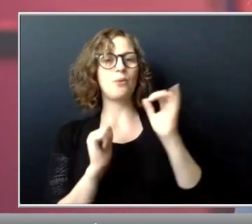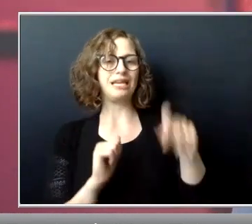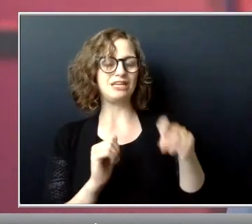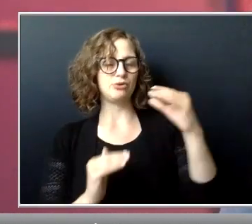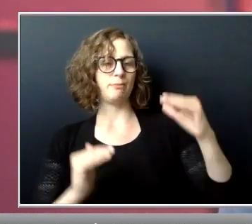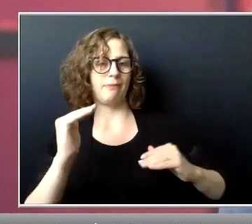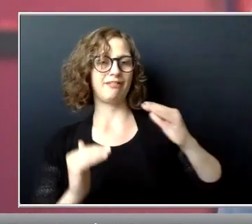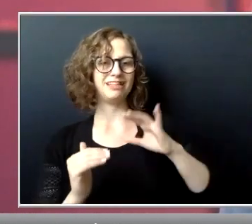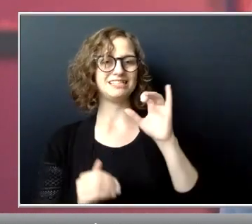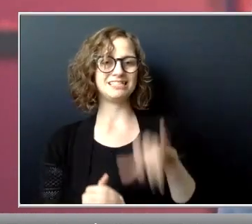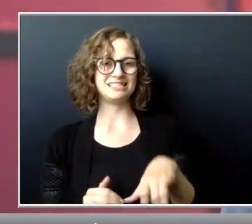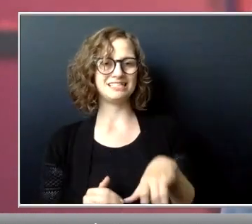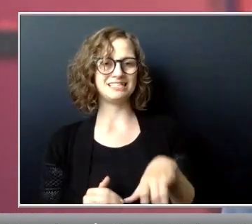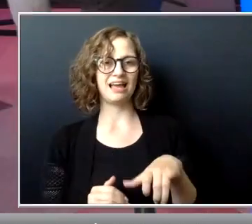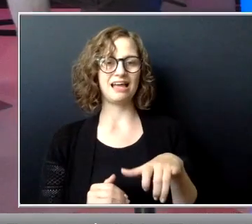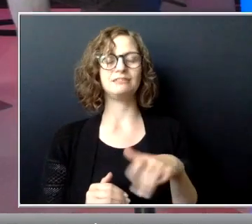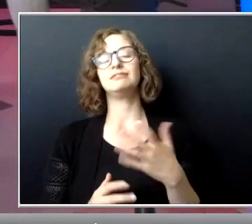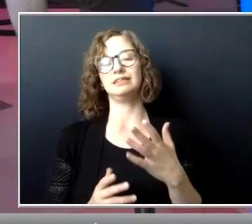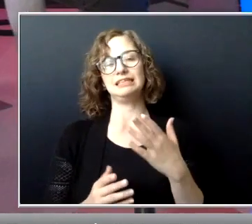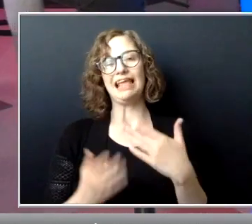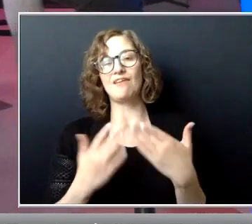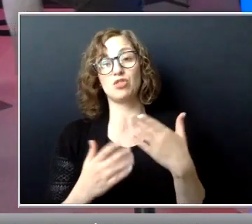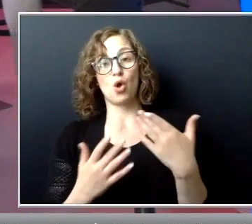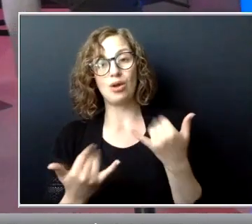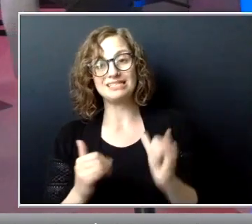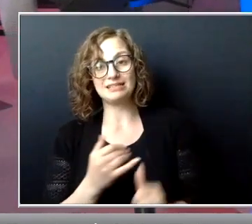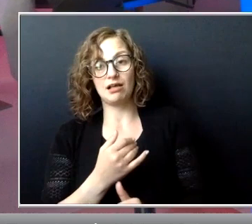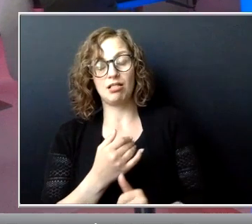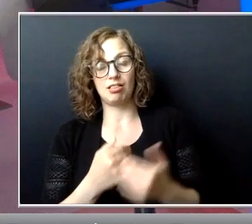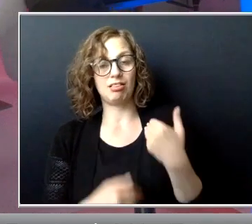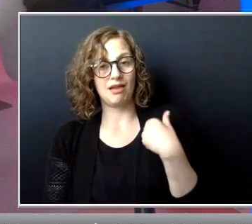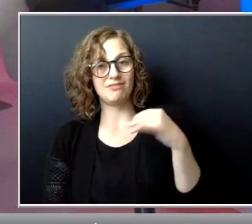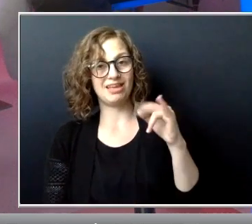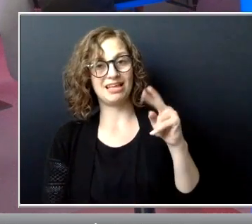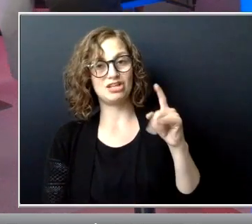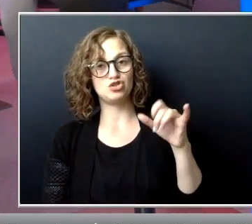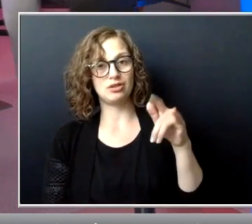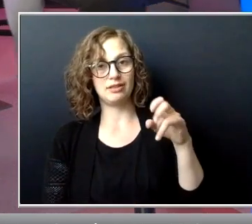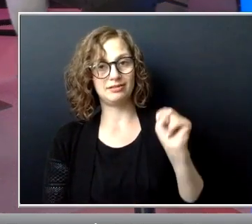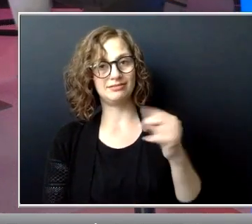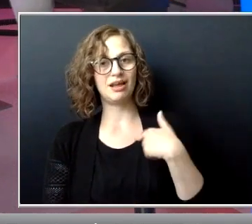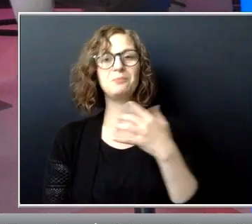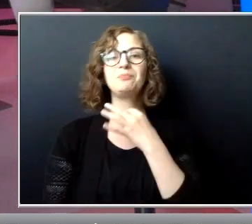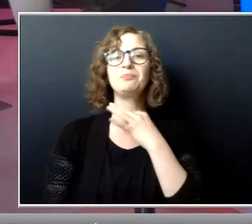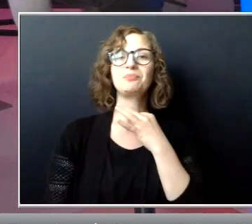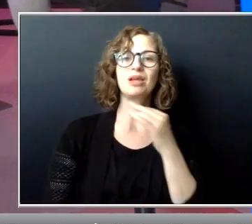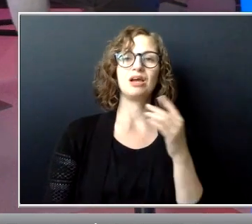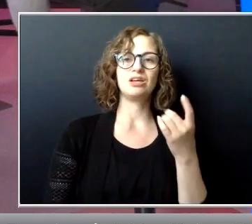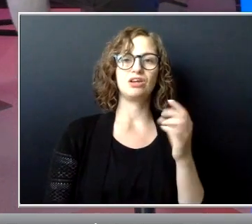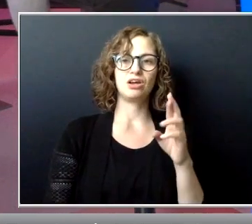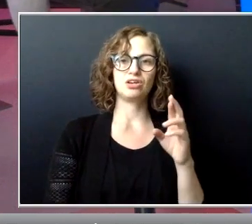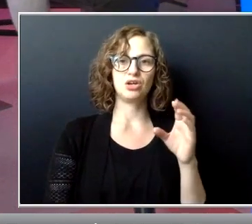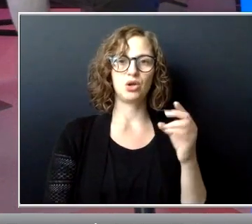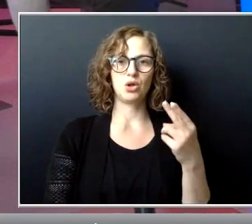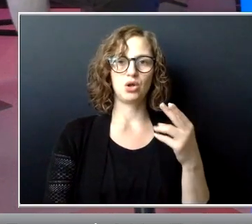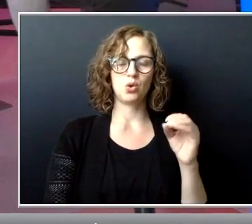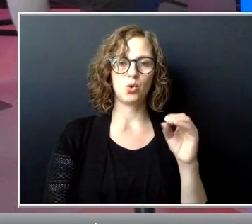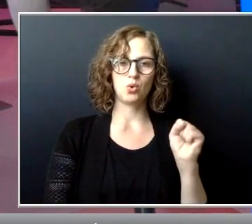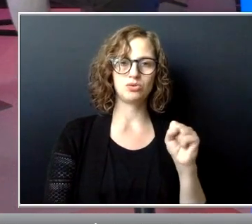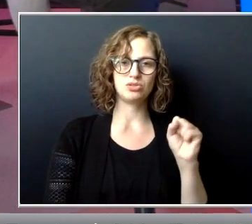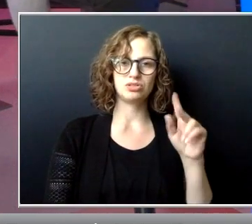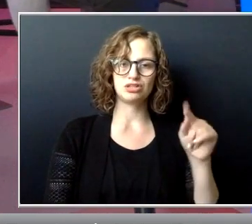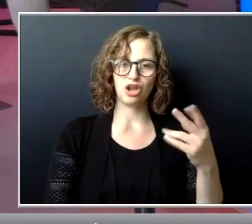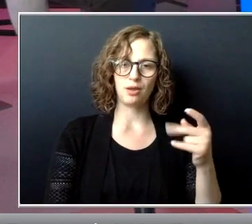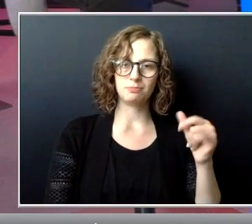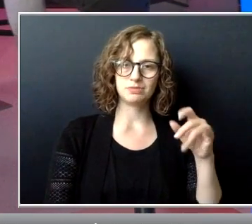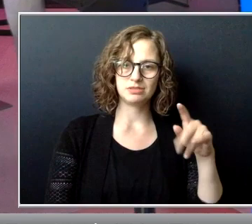myself insulin. And I was going to ask Dr. Hoos-Thompson how you can control your risk of heart complications. I think you've